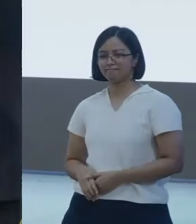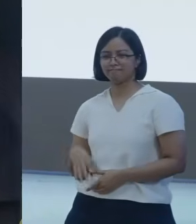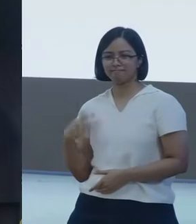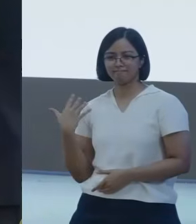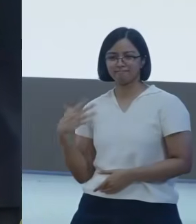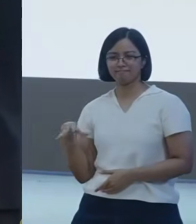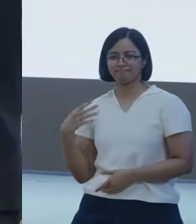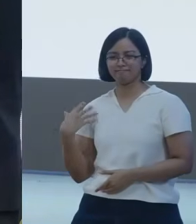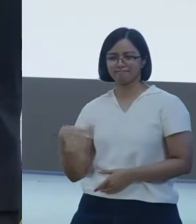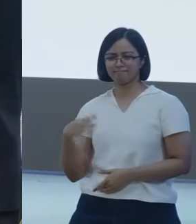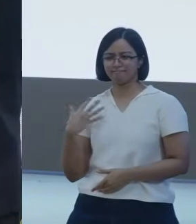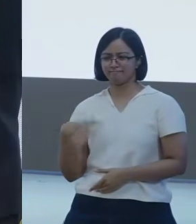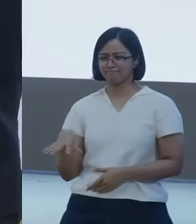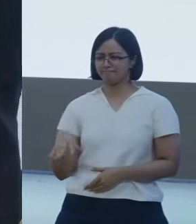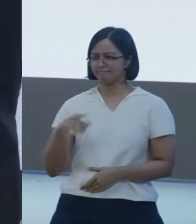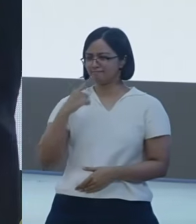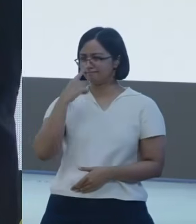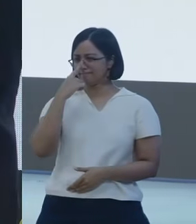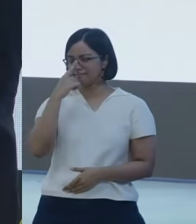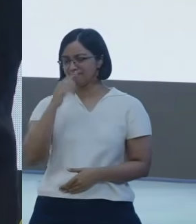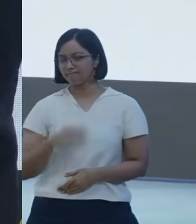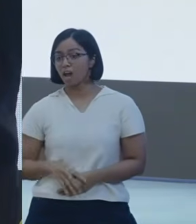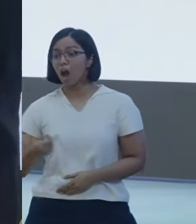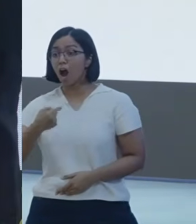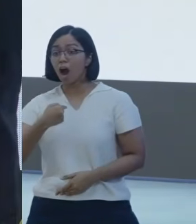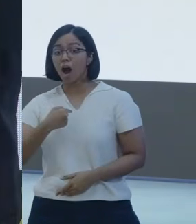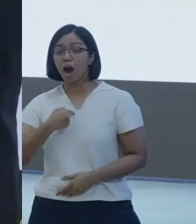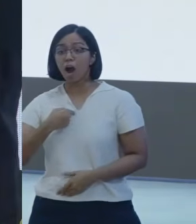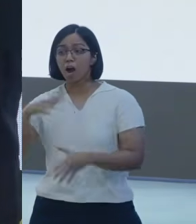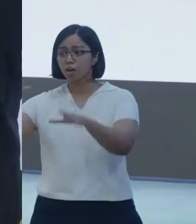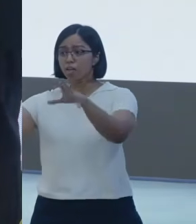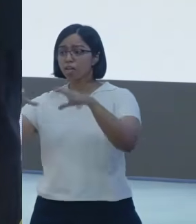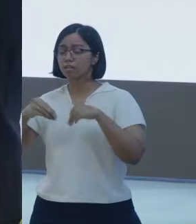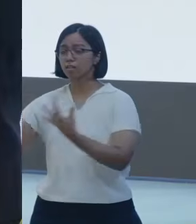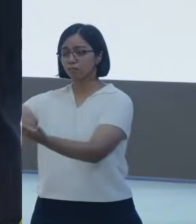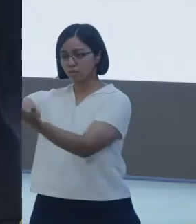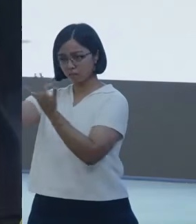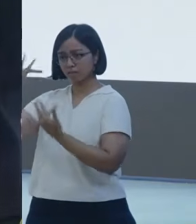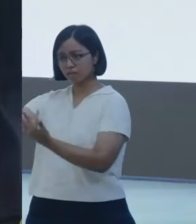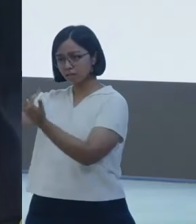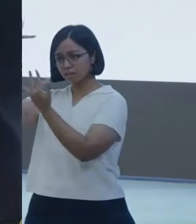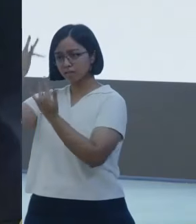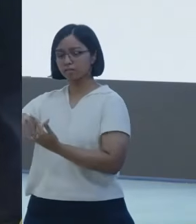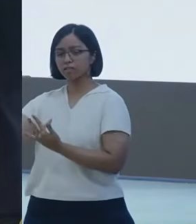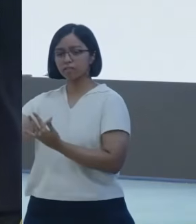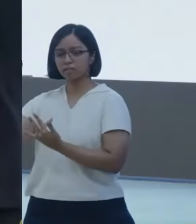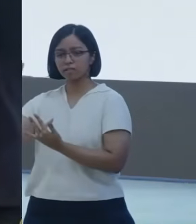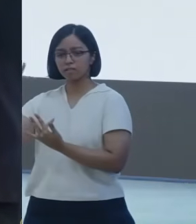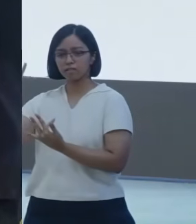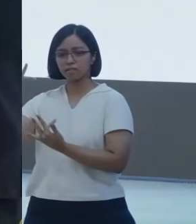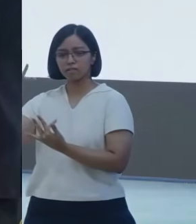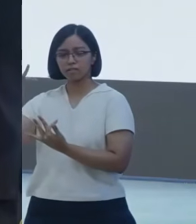but I received mercy. I received mercy